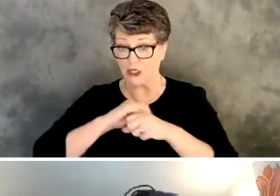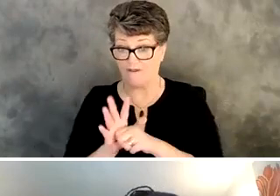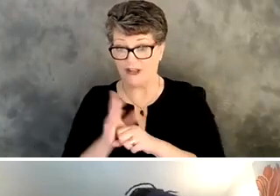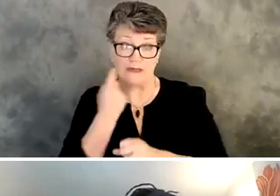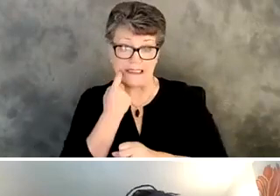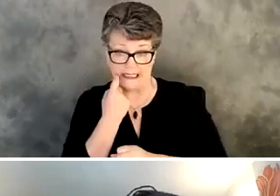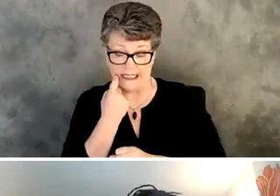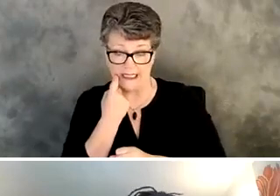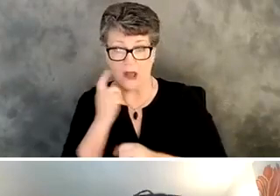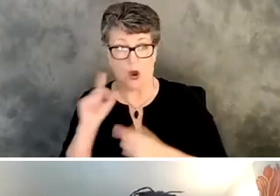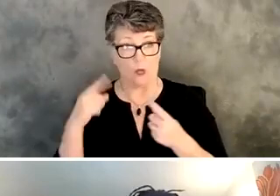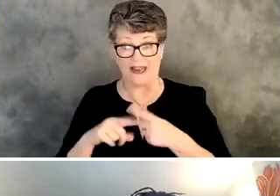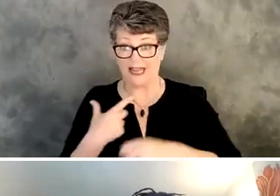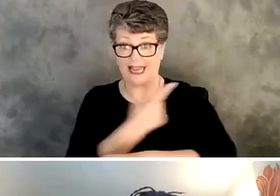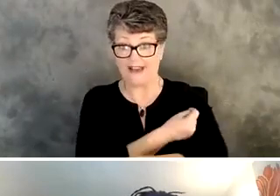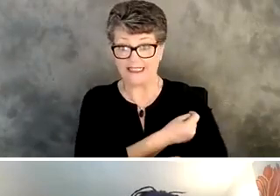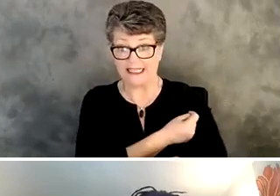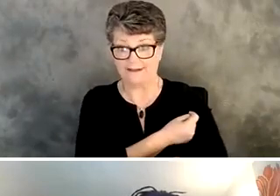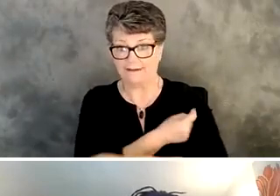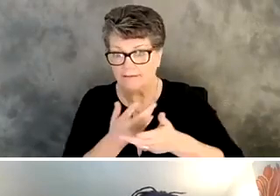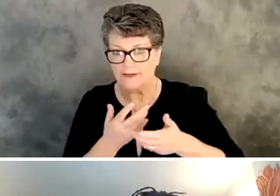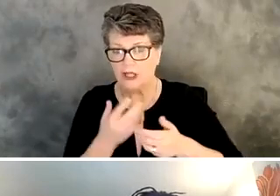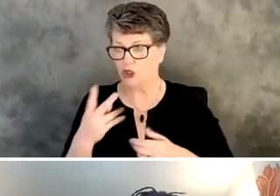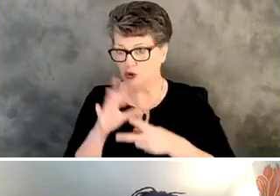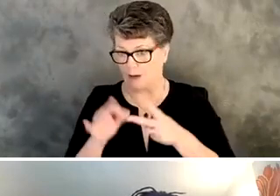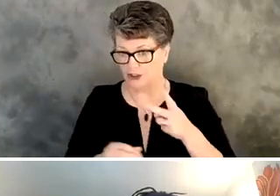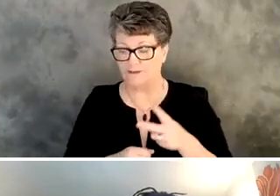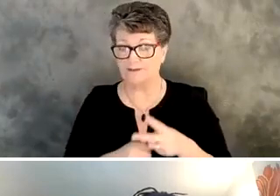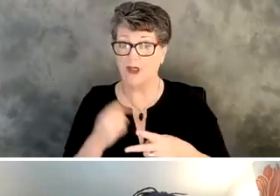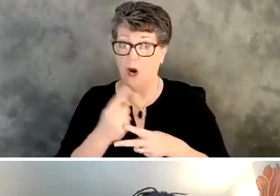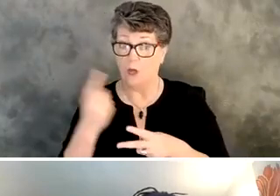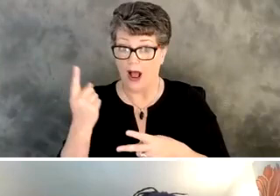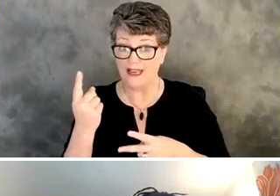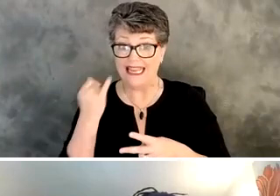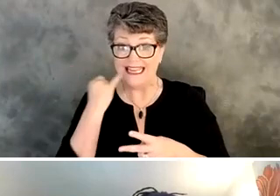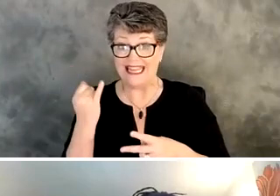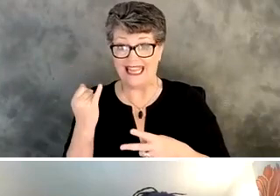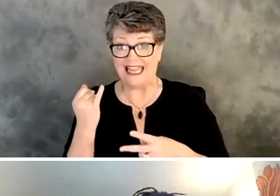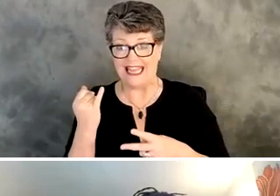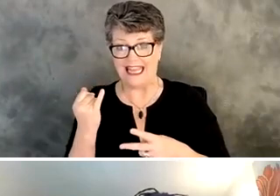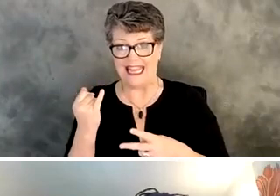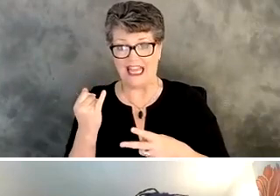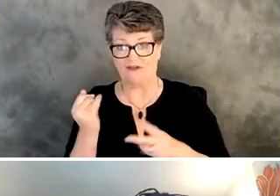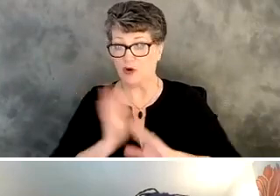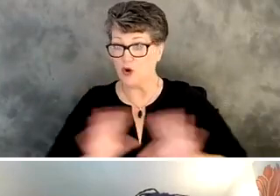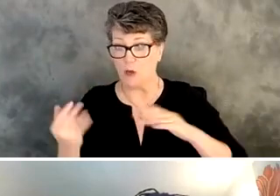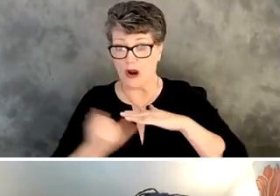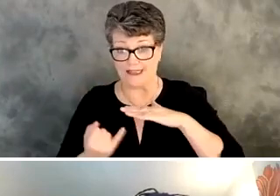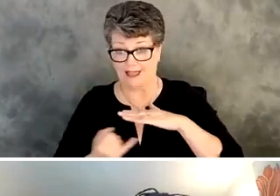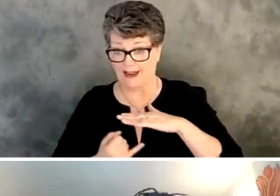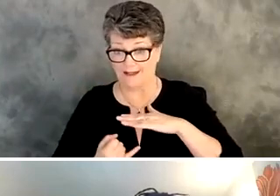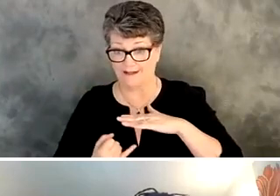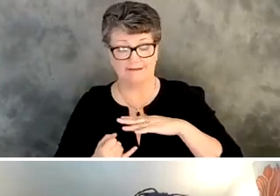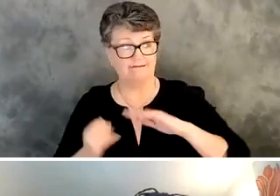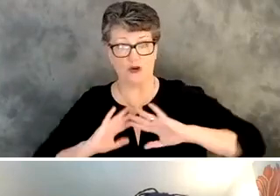recently, when can you get vaccinated? So two options. One is if you're out of your isolation period and you know you're no